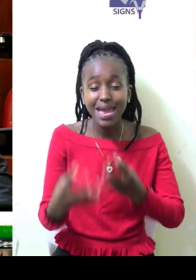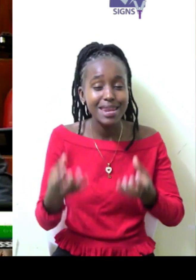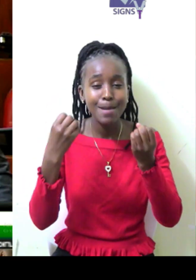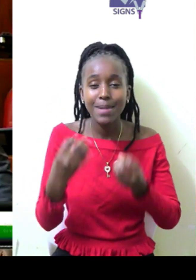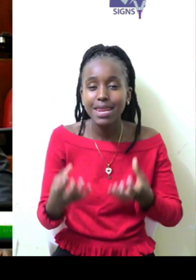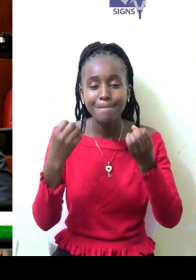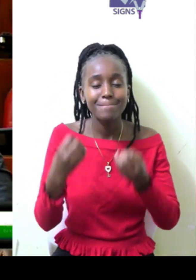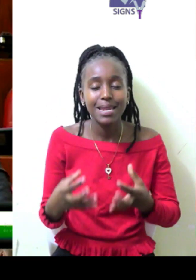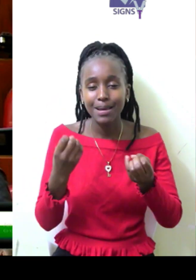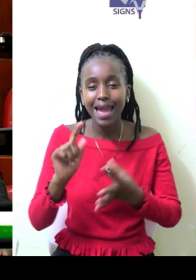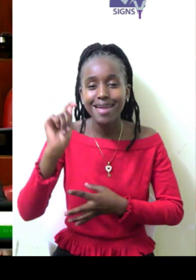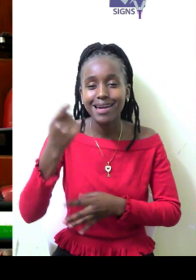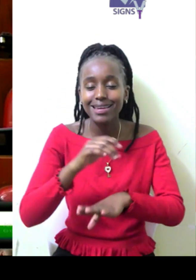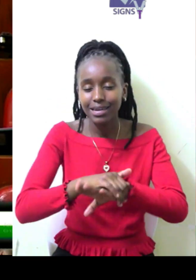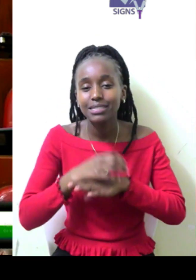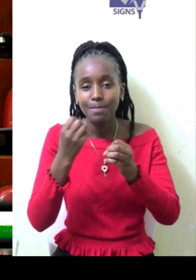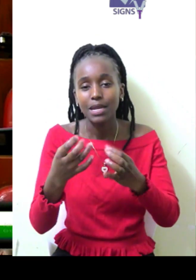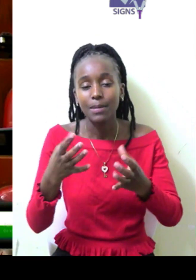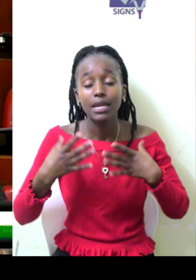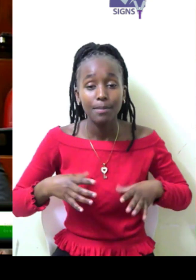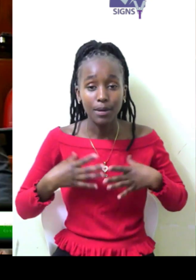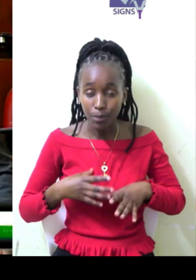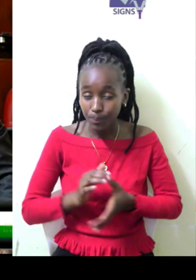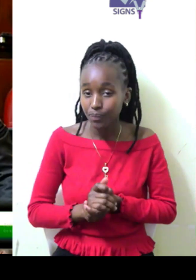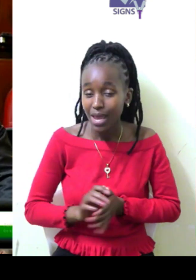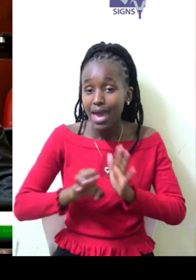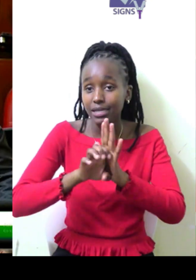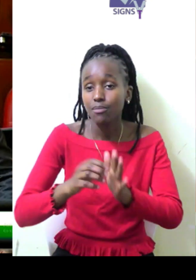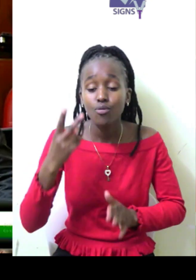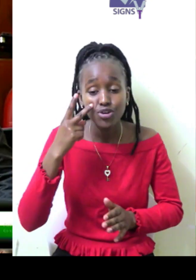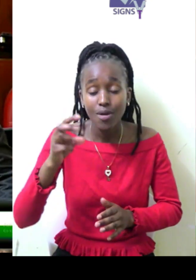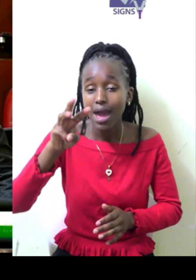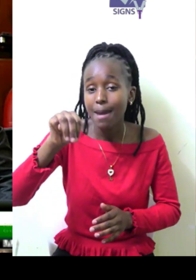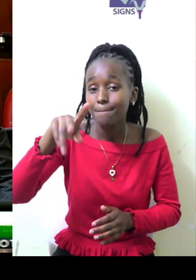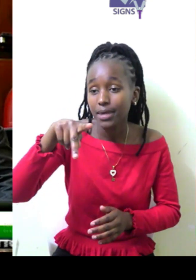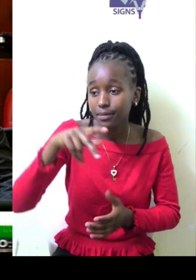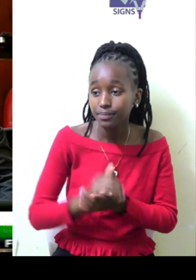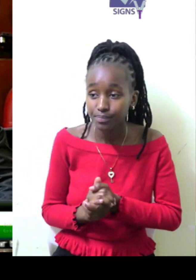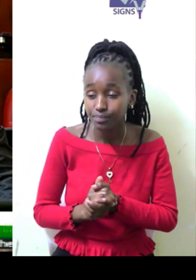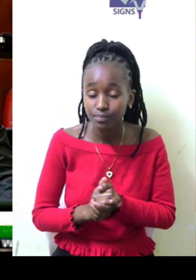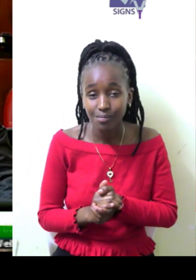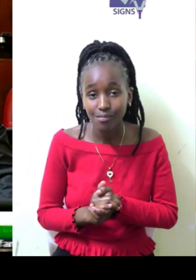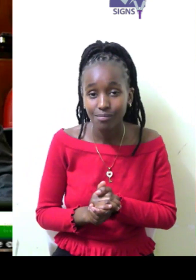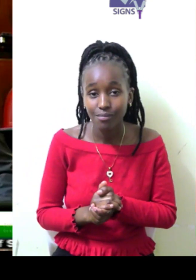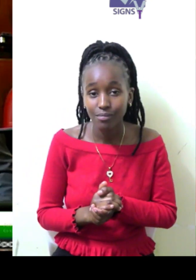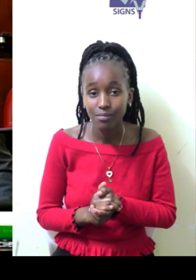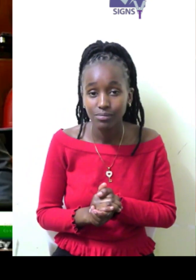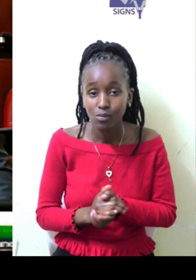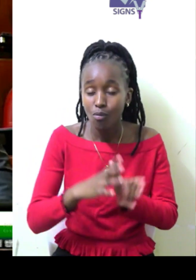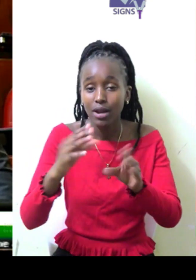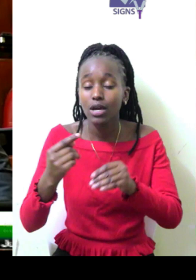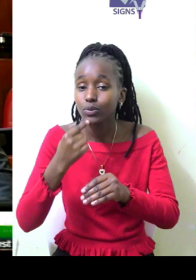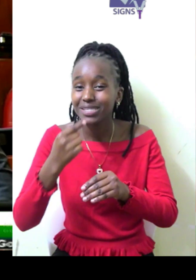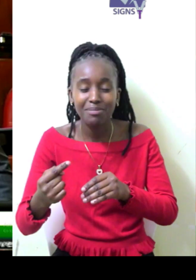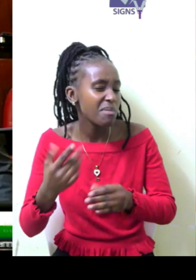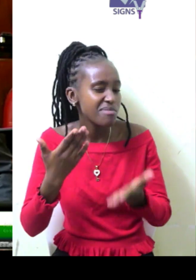30 years. When members of parliament rise on their seats telling people that housing matter is